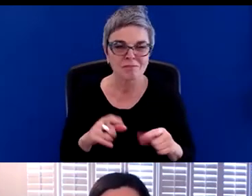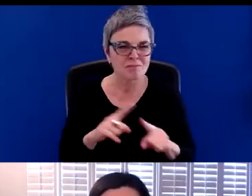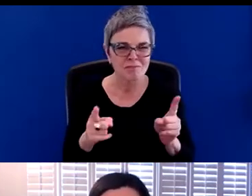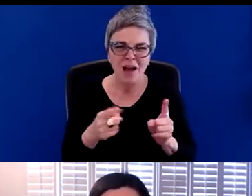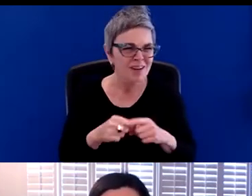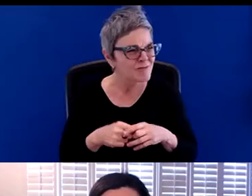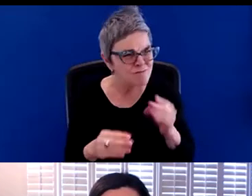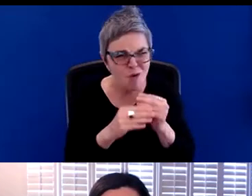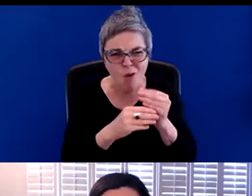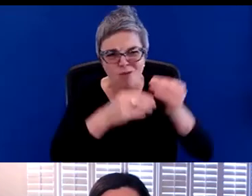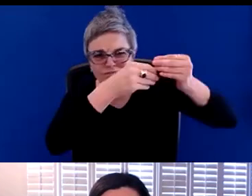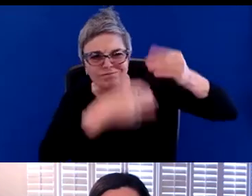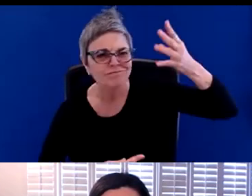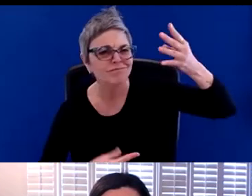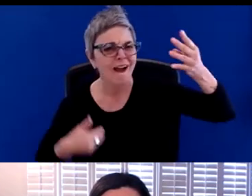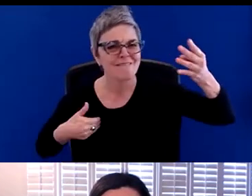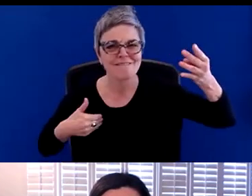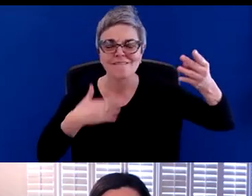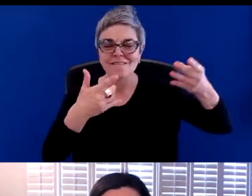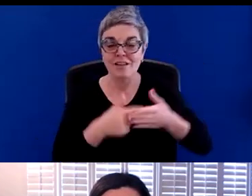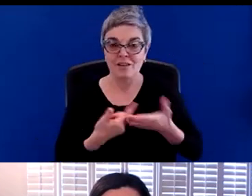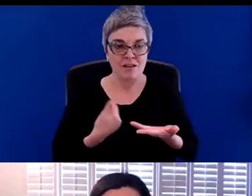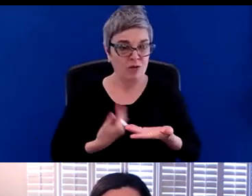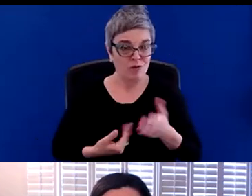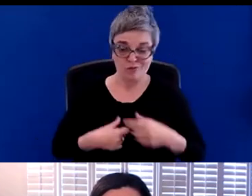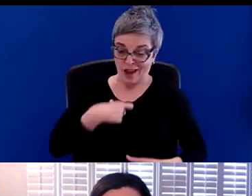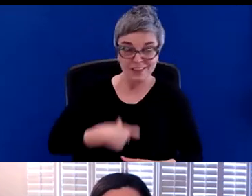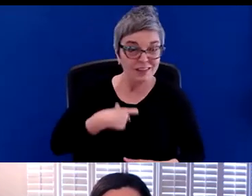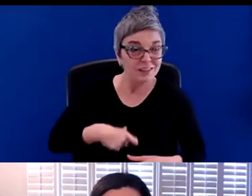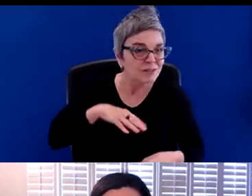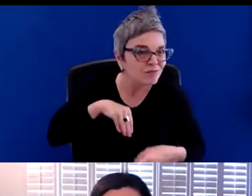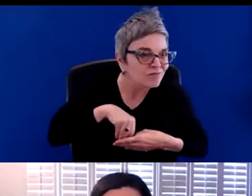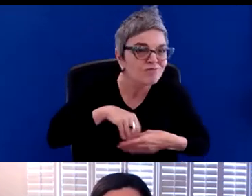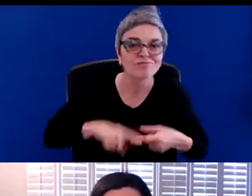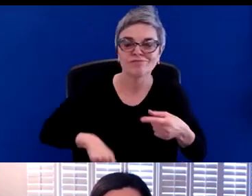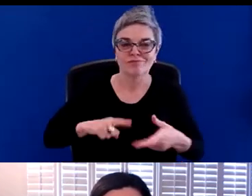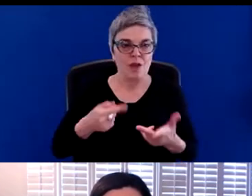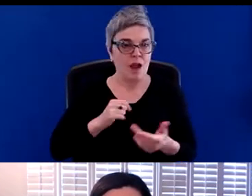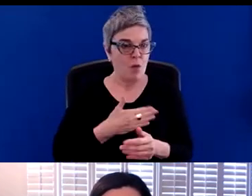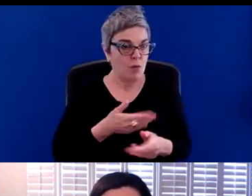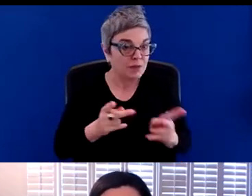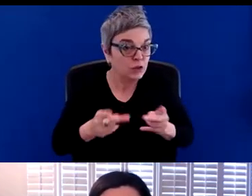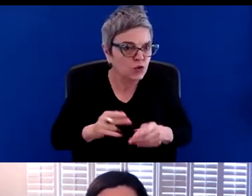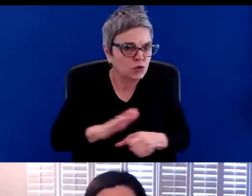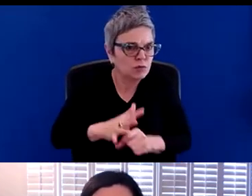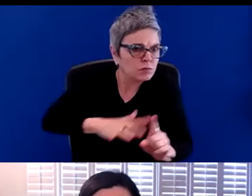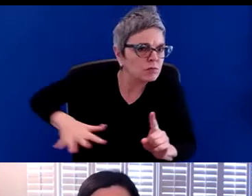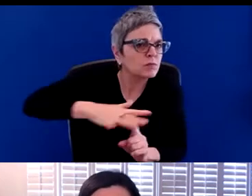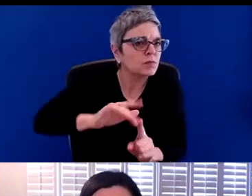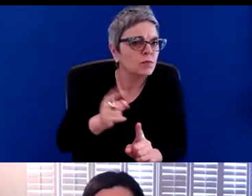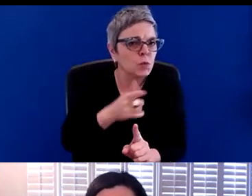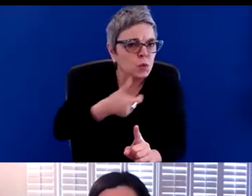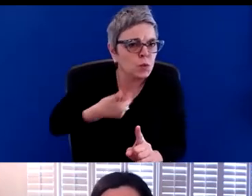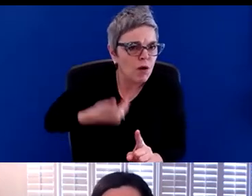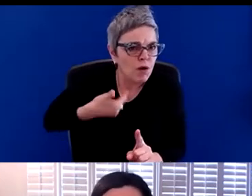got, you know, positions that we play, et cetera. So I think all of those things are important. Thank you. I saw Radhika